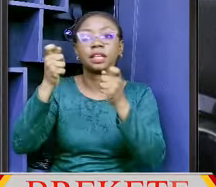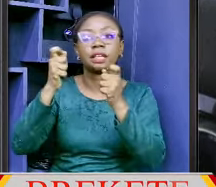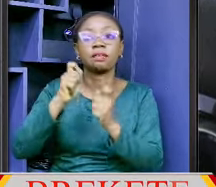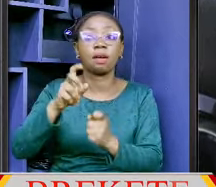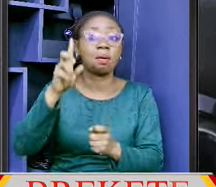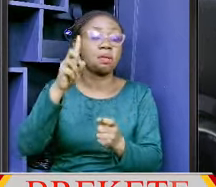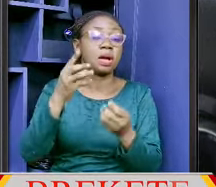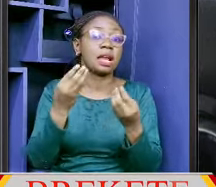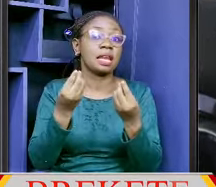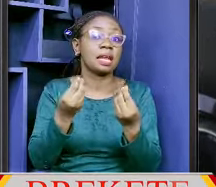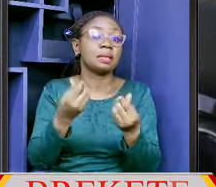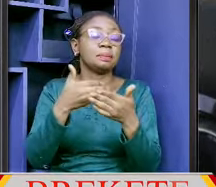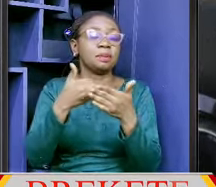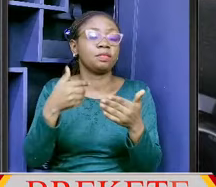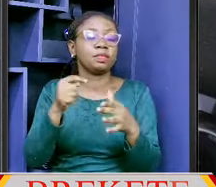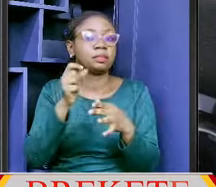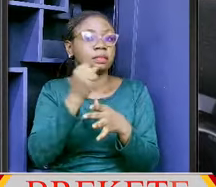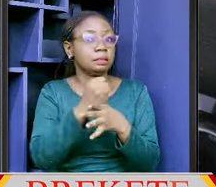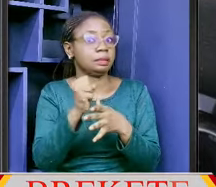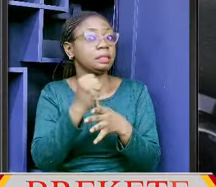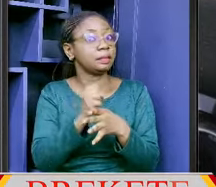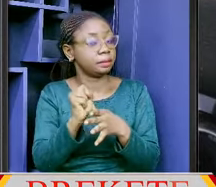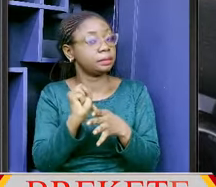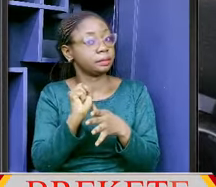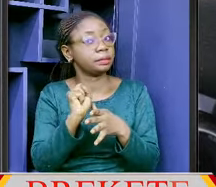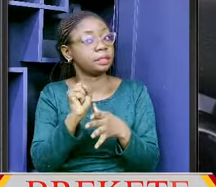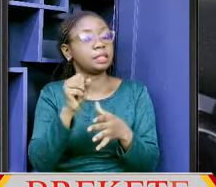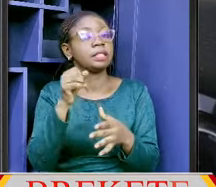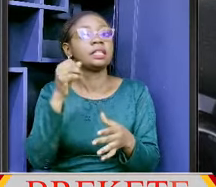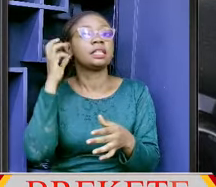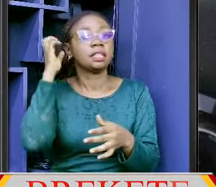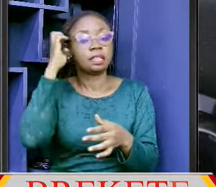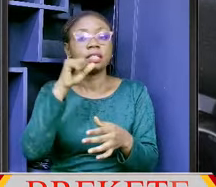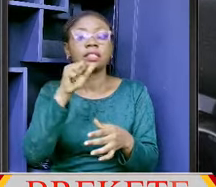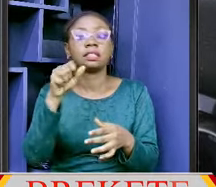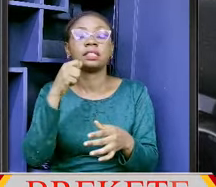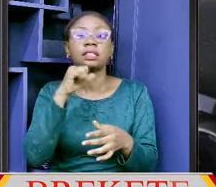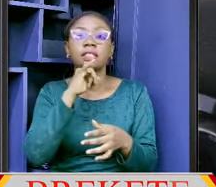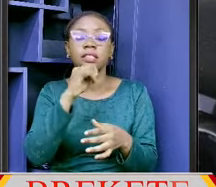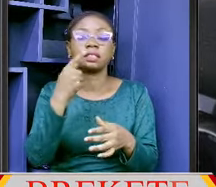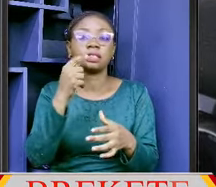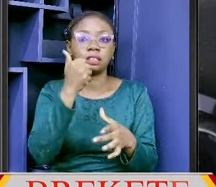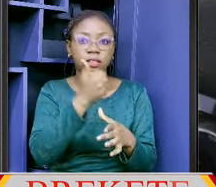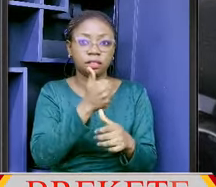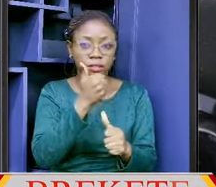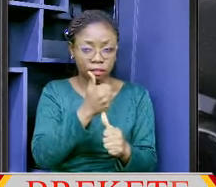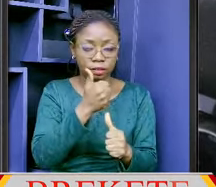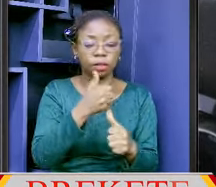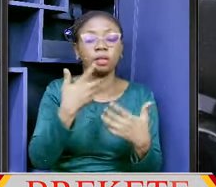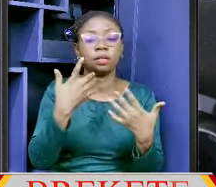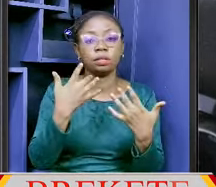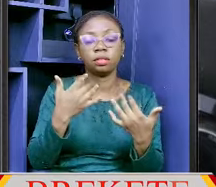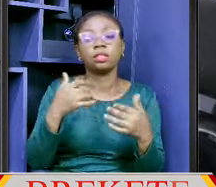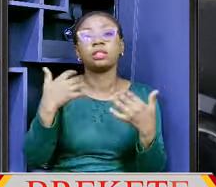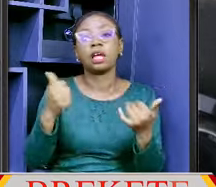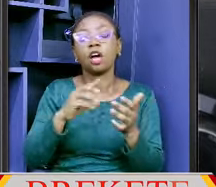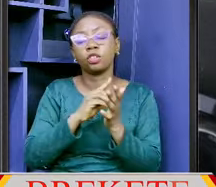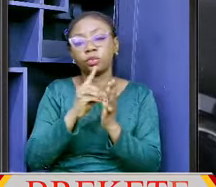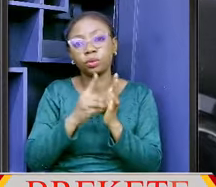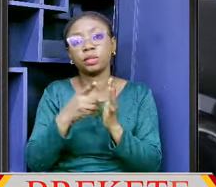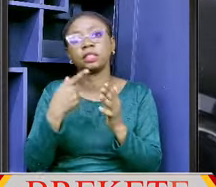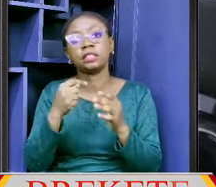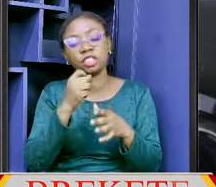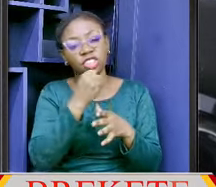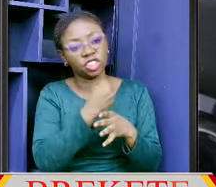before the sharing of the land. Yes, sir, it's the senior. It's the same person when I give him the land. Now, during the